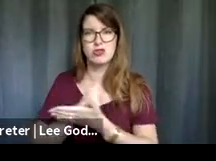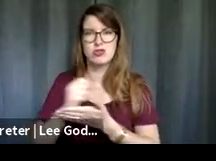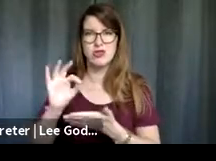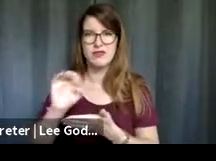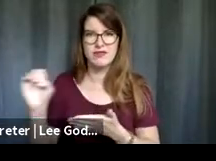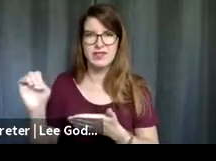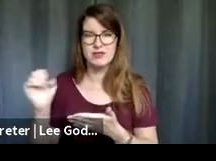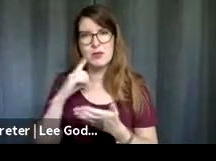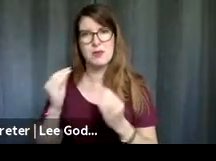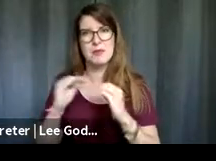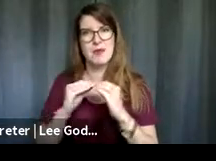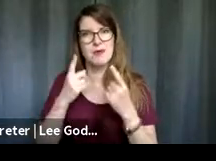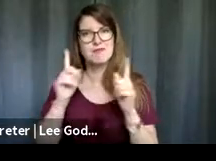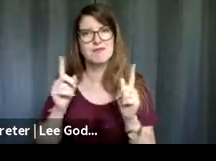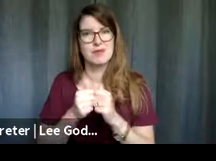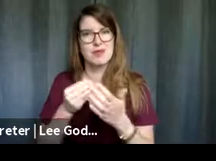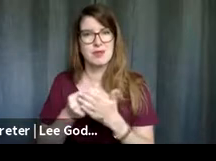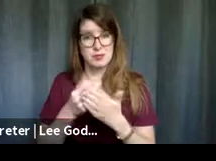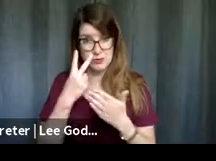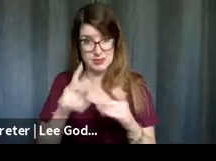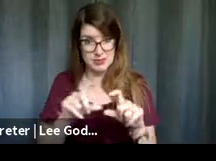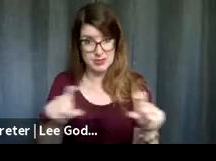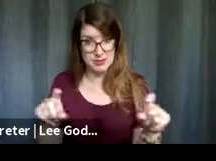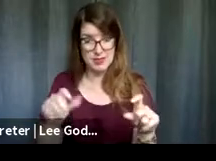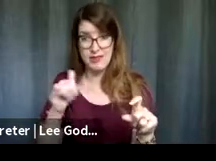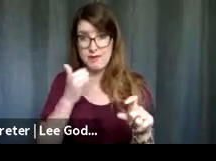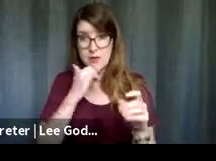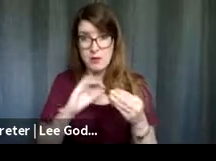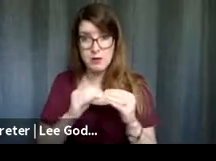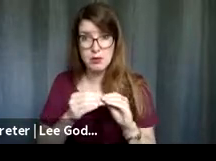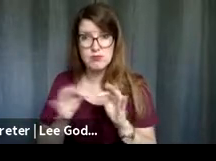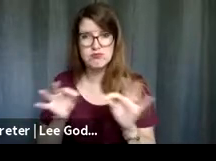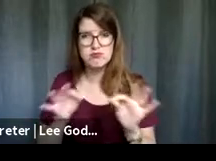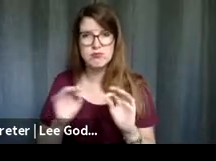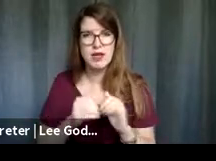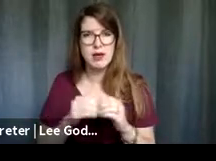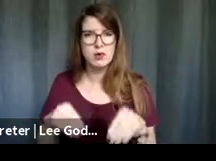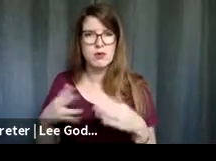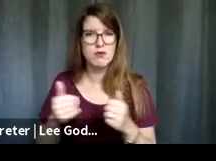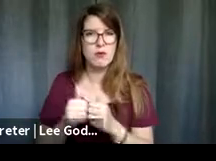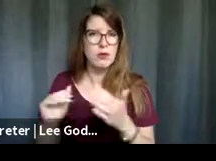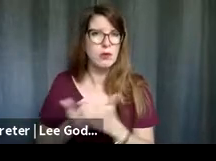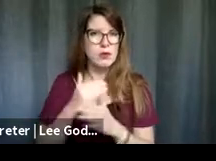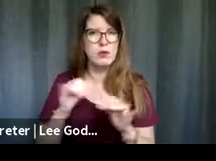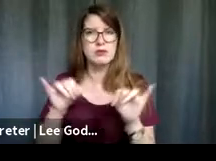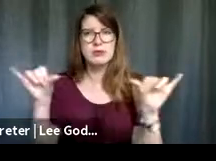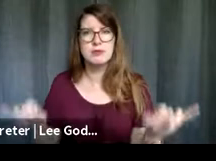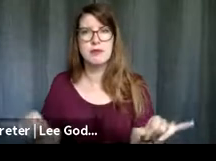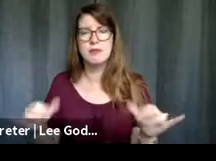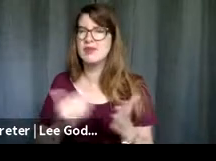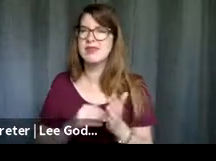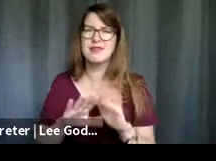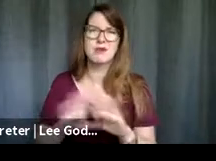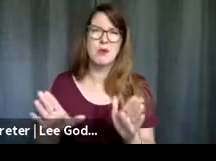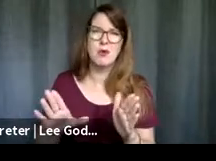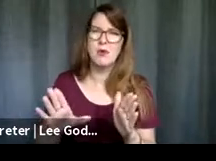bit more effective, right? And so on the screen, you will see a number and instructions on how to give with our new system. And once again, no